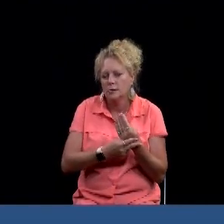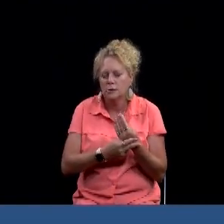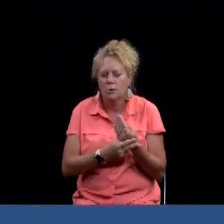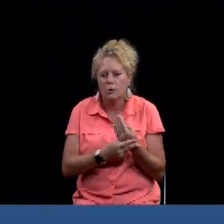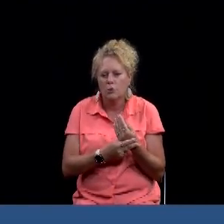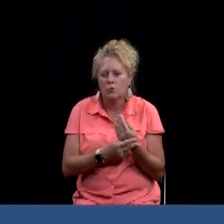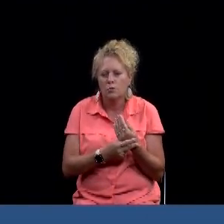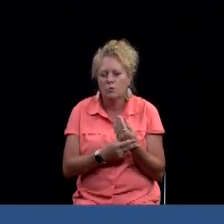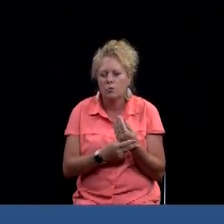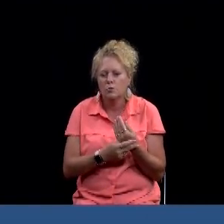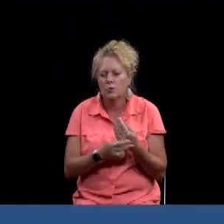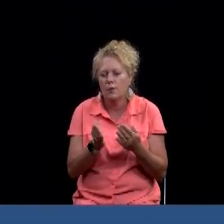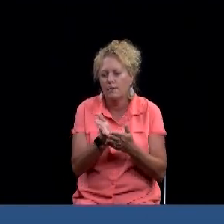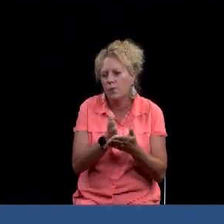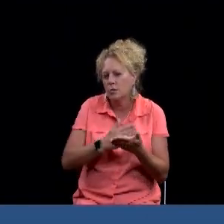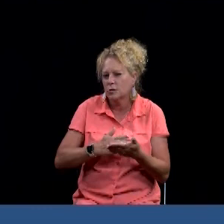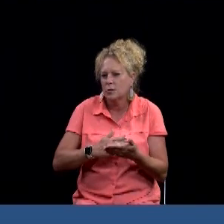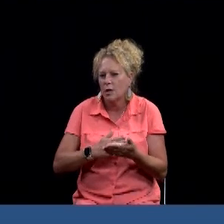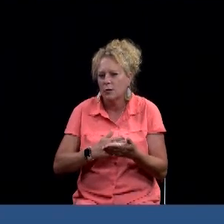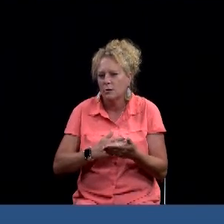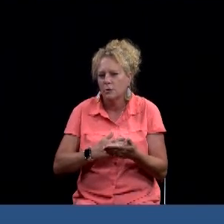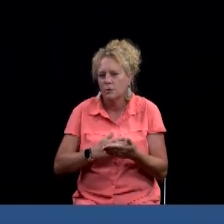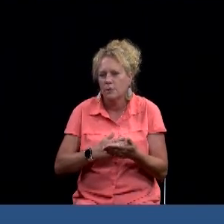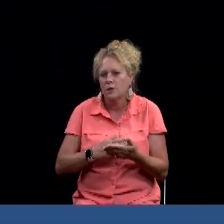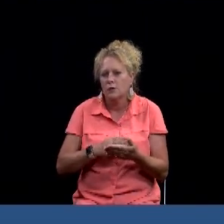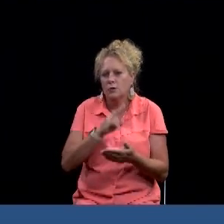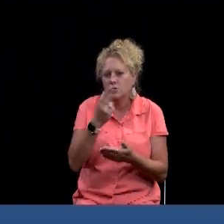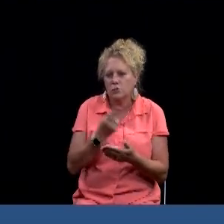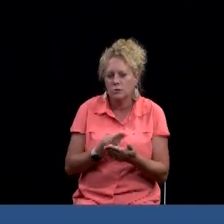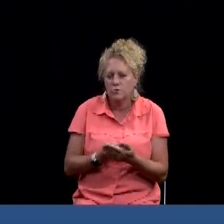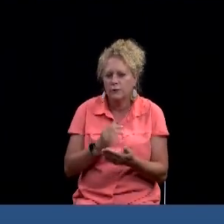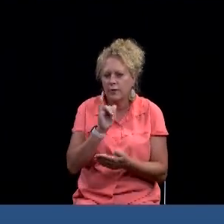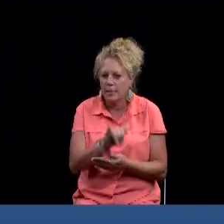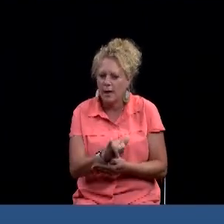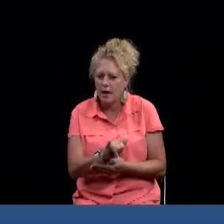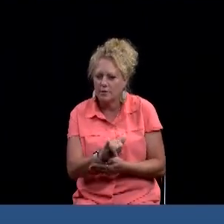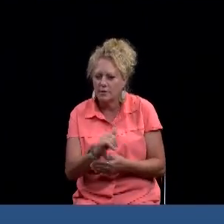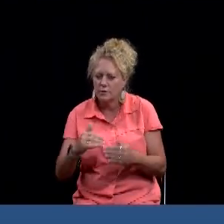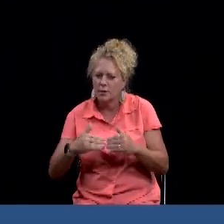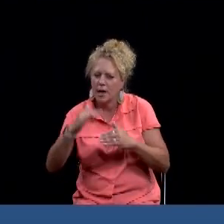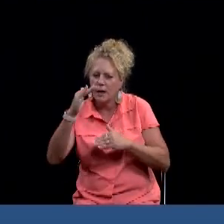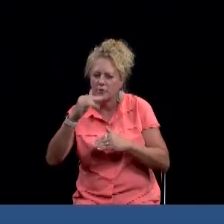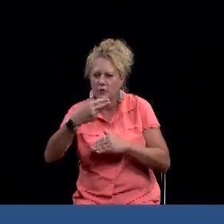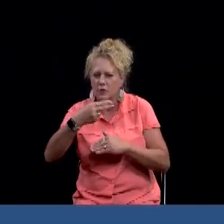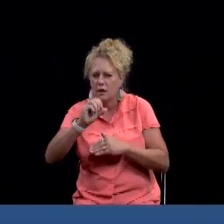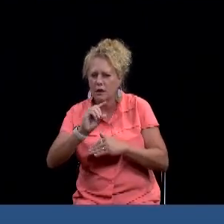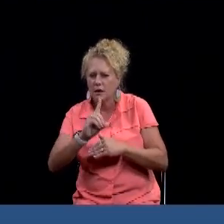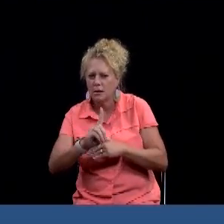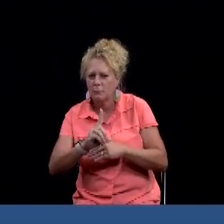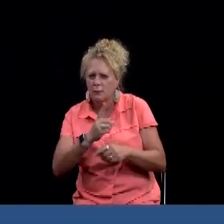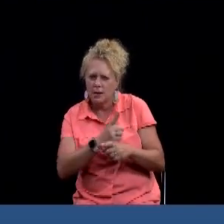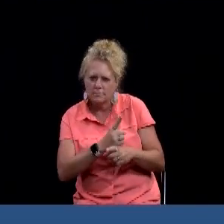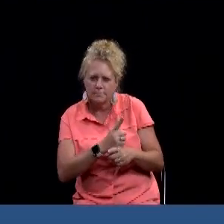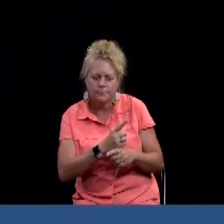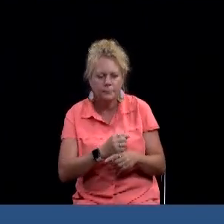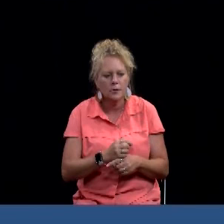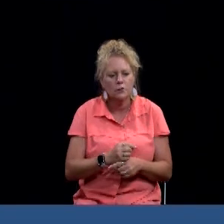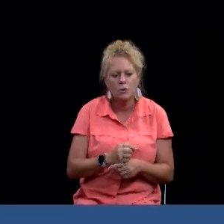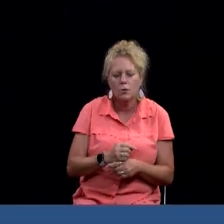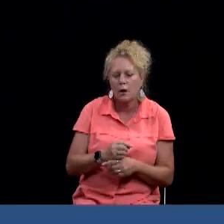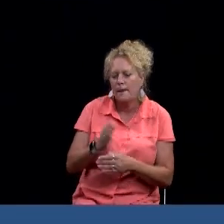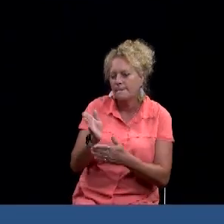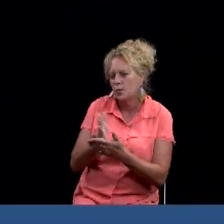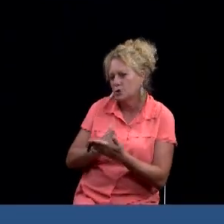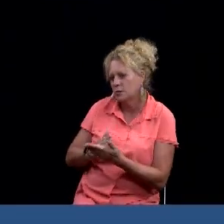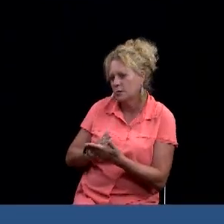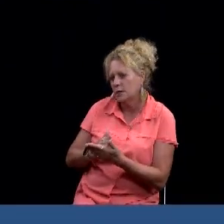program, which is higher than what you'd be getting from HUD for the current structure, and then a portion of the units which could technically be market rent, but which